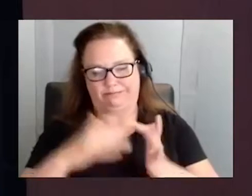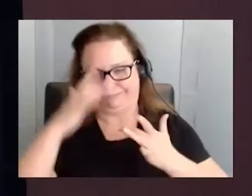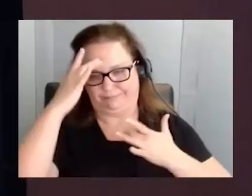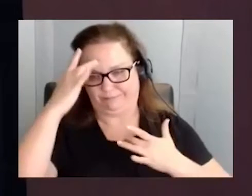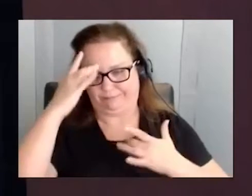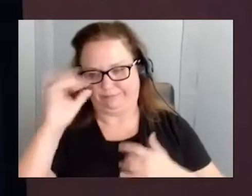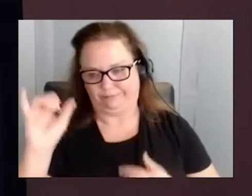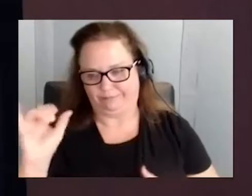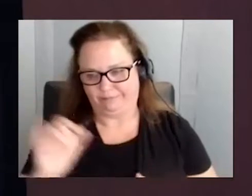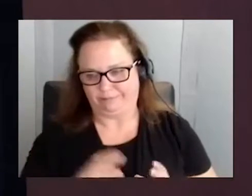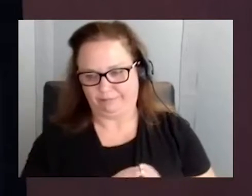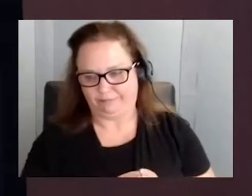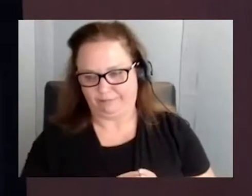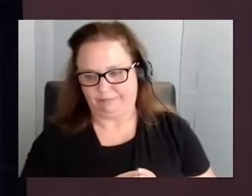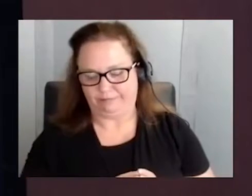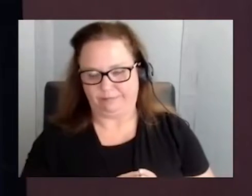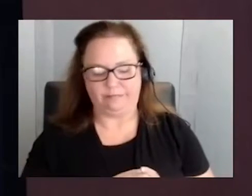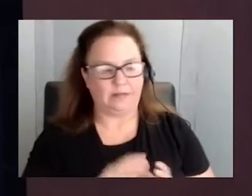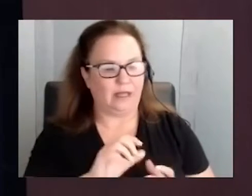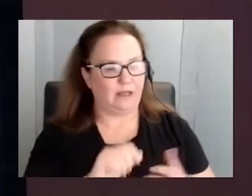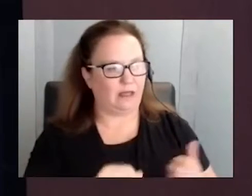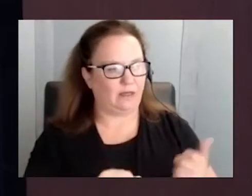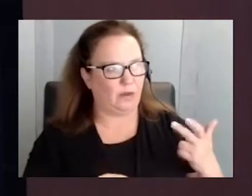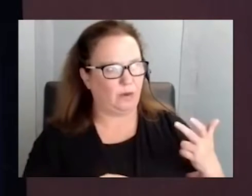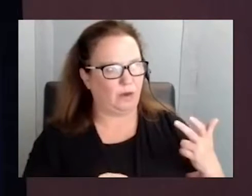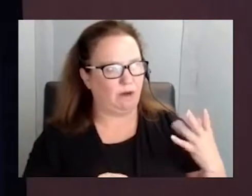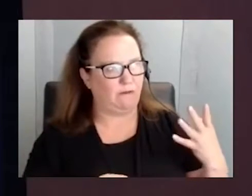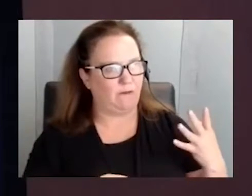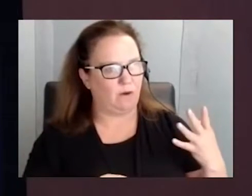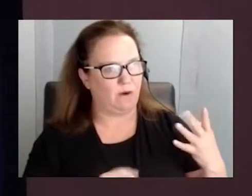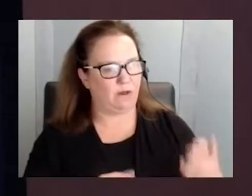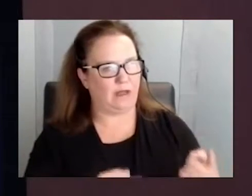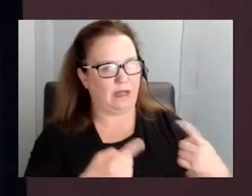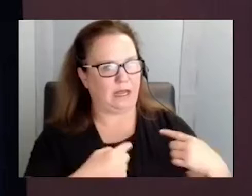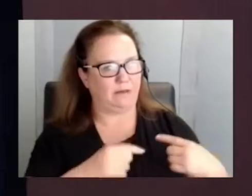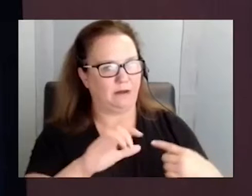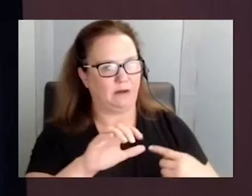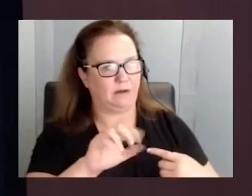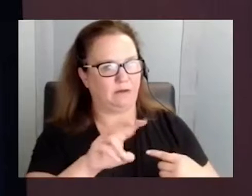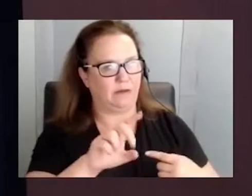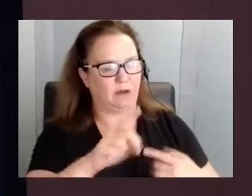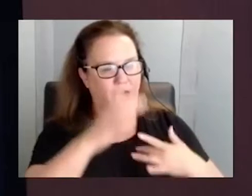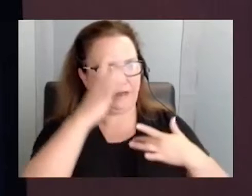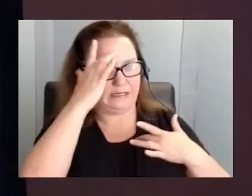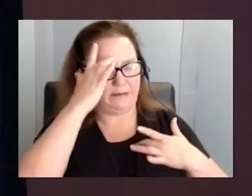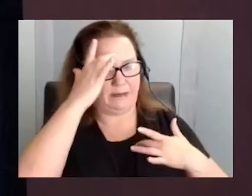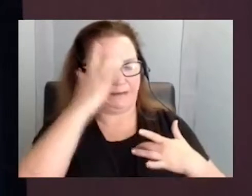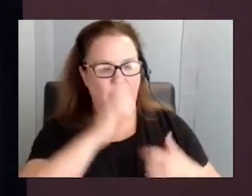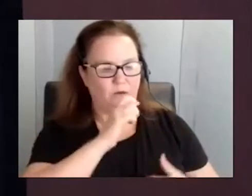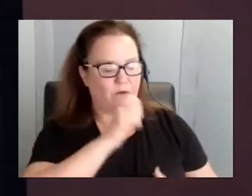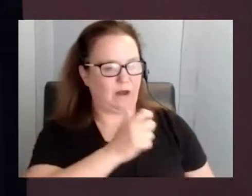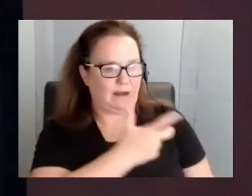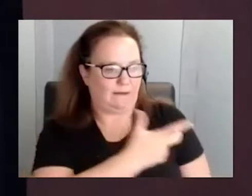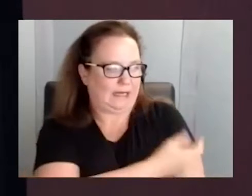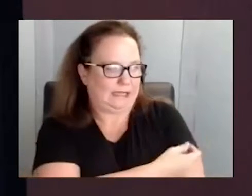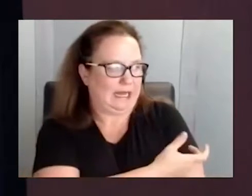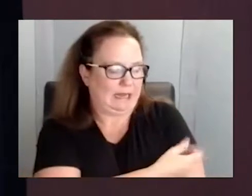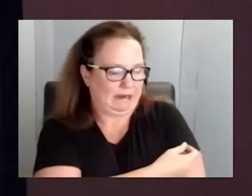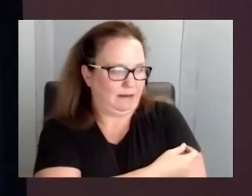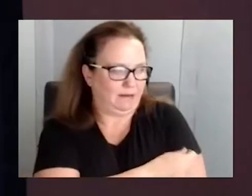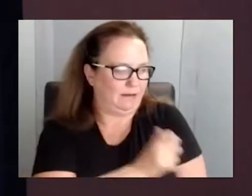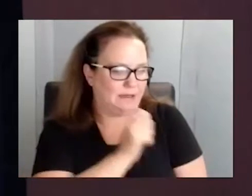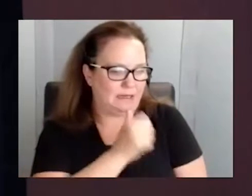other 3 or 4 that came in with COVID symptoms were not vaccinated and didn't have